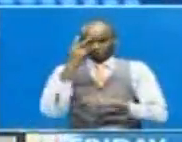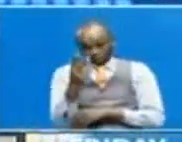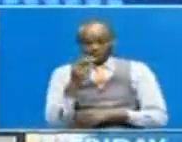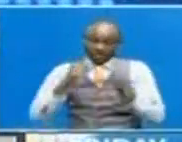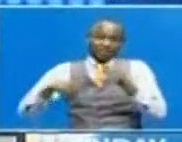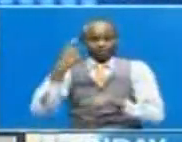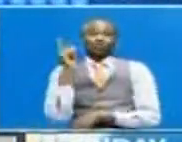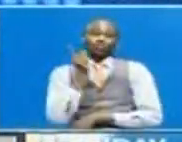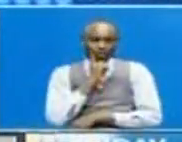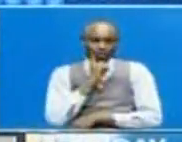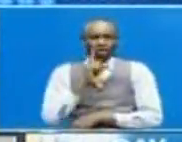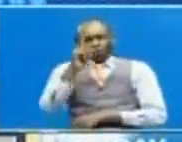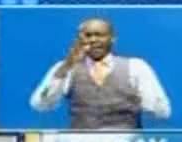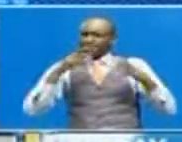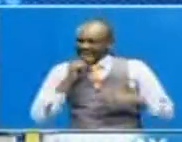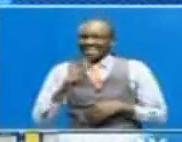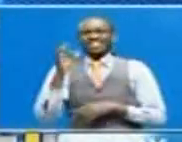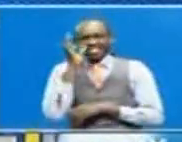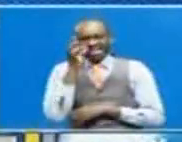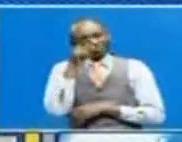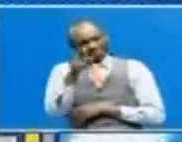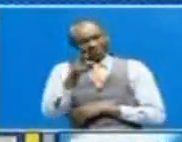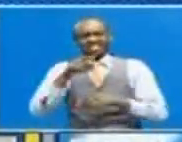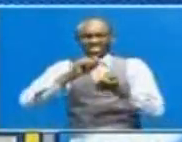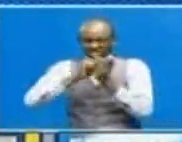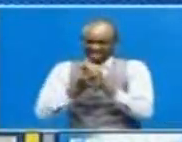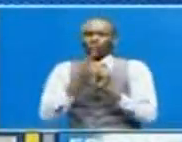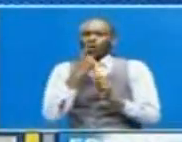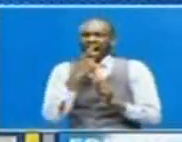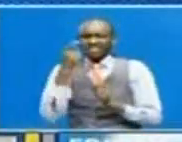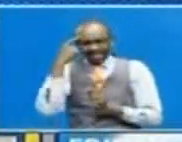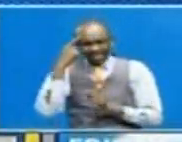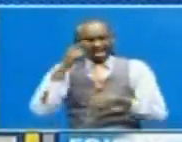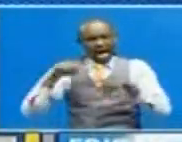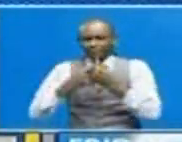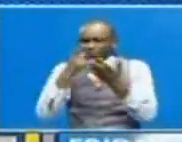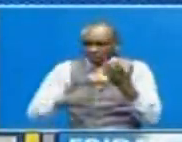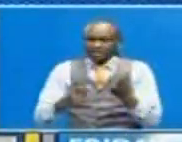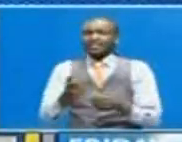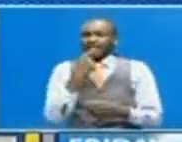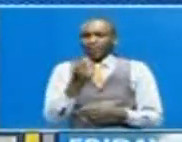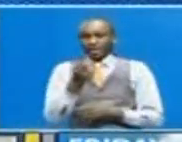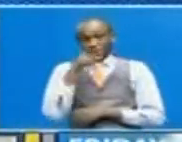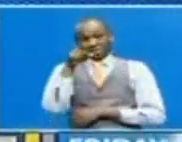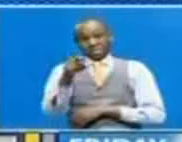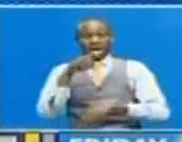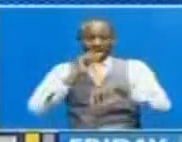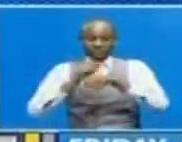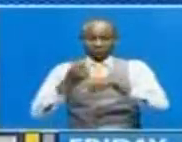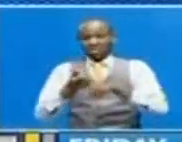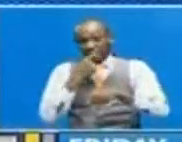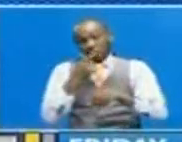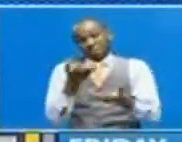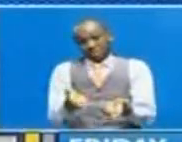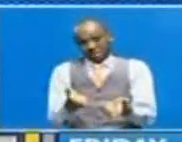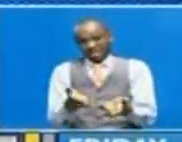winning tomorrow. Now, a man in Nyeri County is slowly turning white after what he says was a dose of supposed skin disease